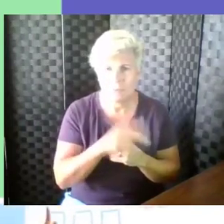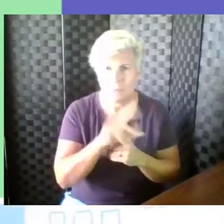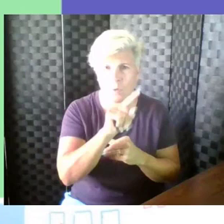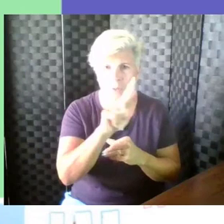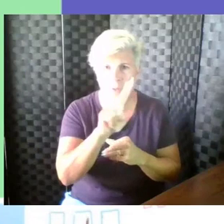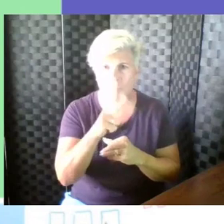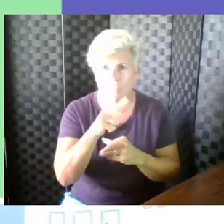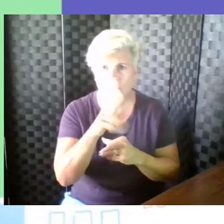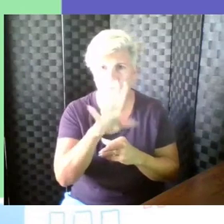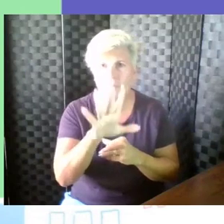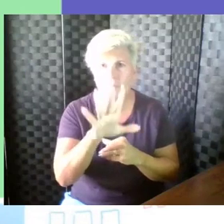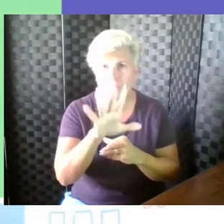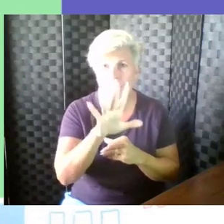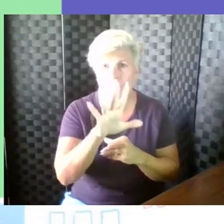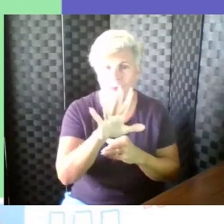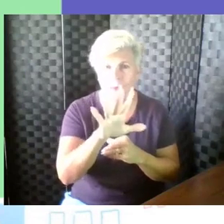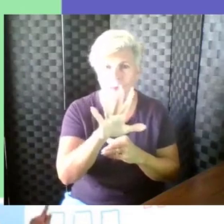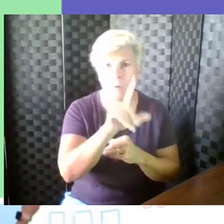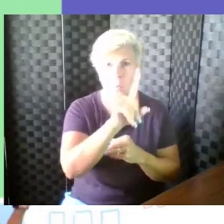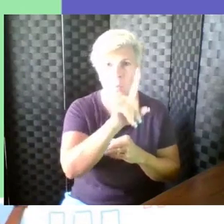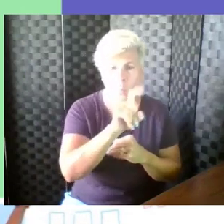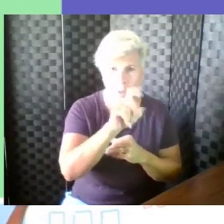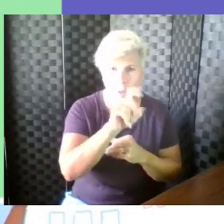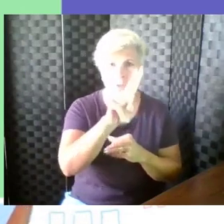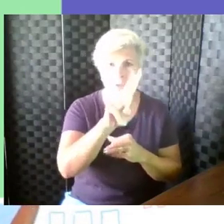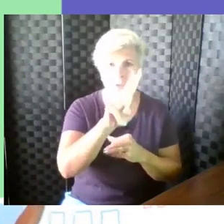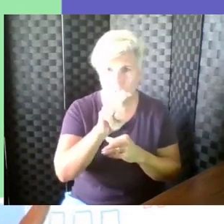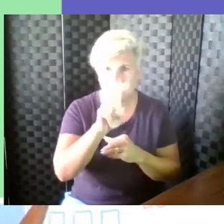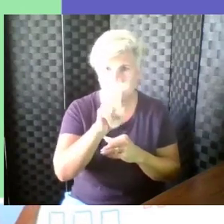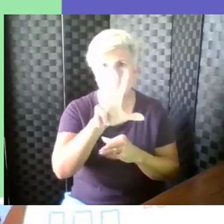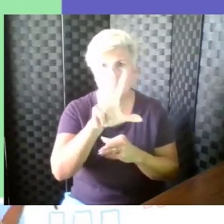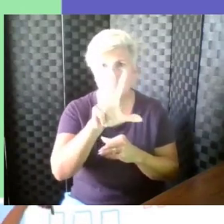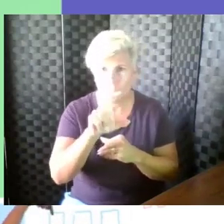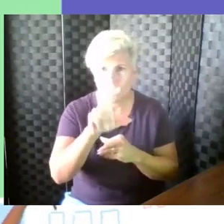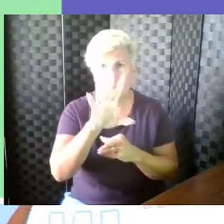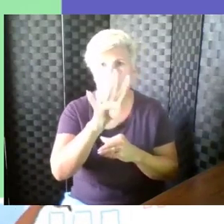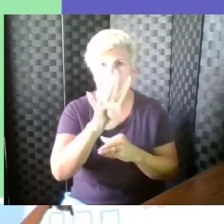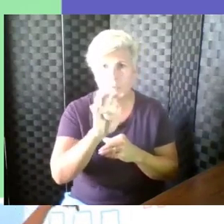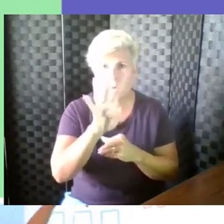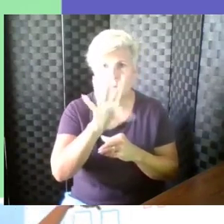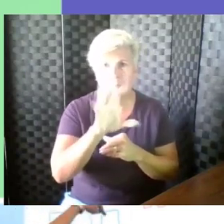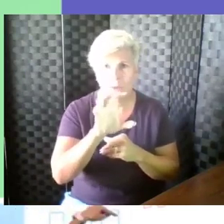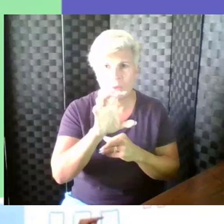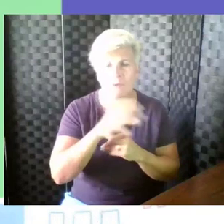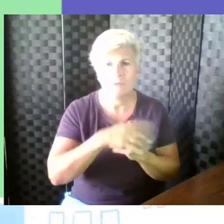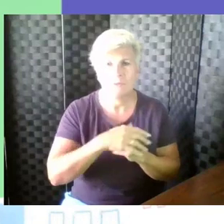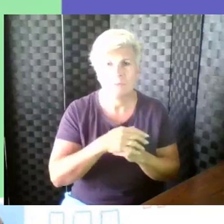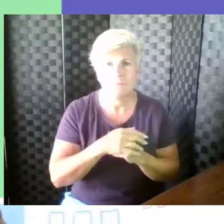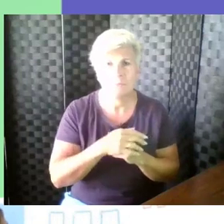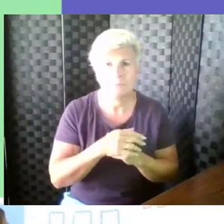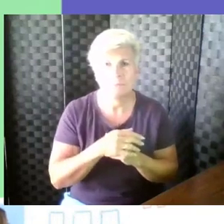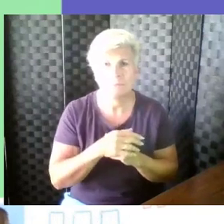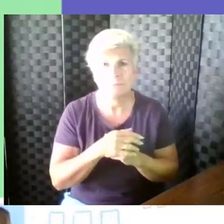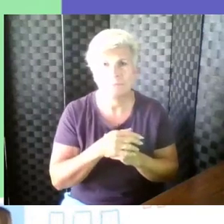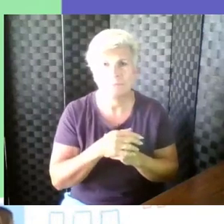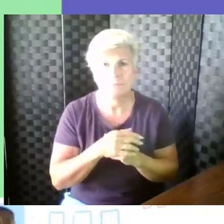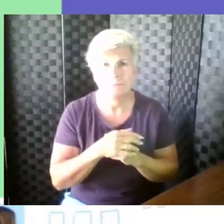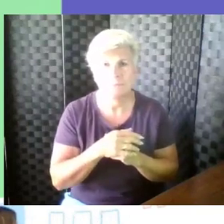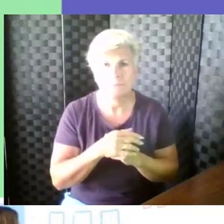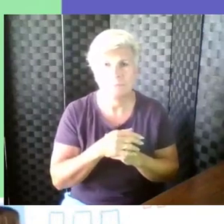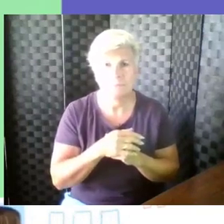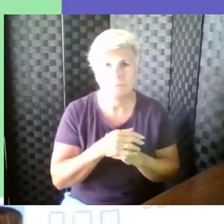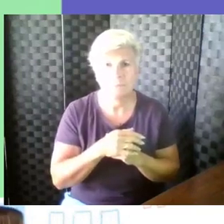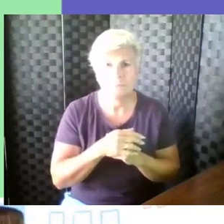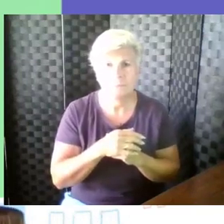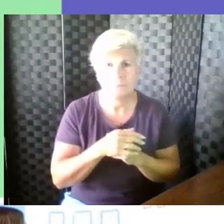1, 2, 3, 4, 5. So if we count by hundreds, 100, 200, 300, 400, 500. So I'm going to put that